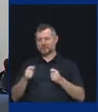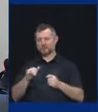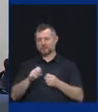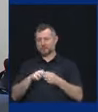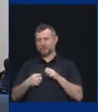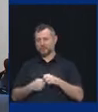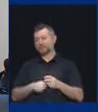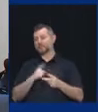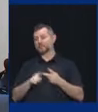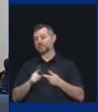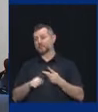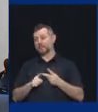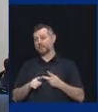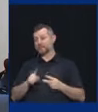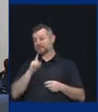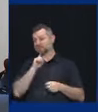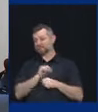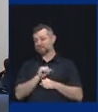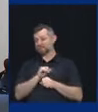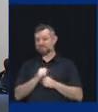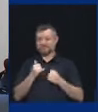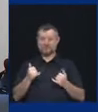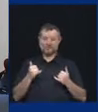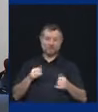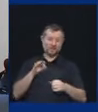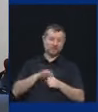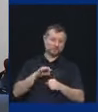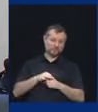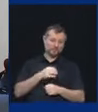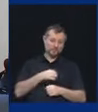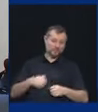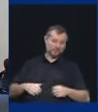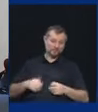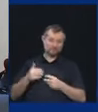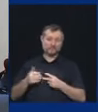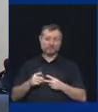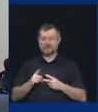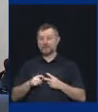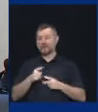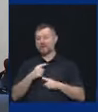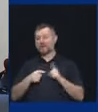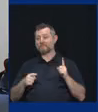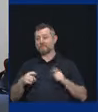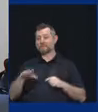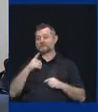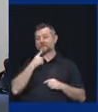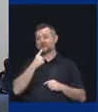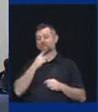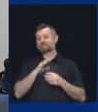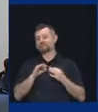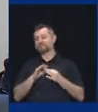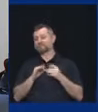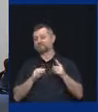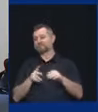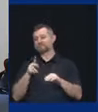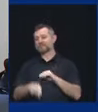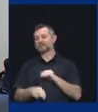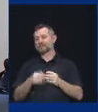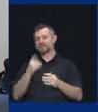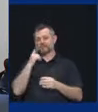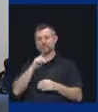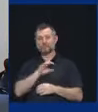number two, because we are in a mayoral campaign and half of the mayoral candidates approximately are saying defund the police and half